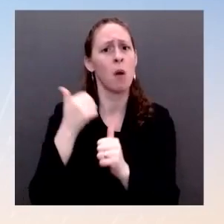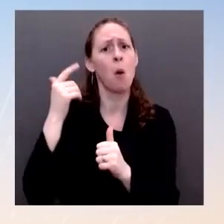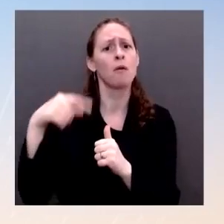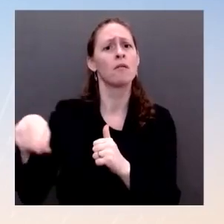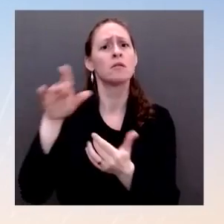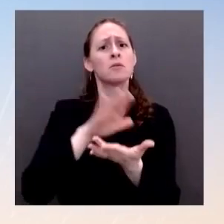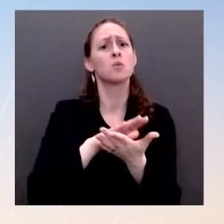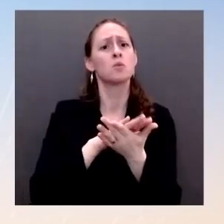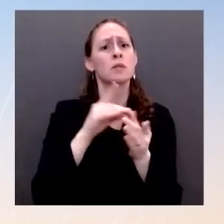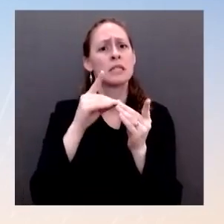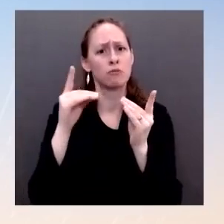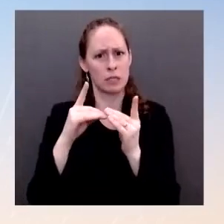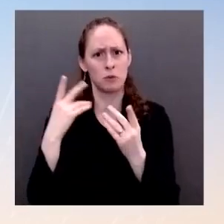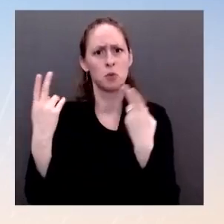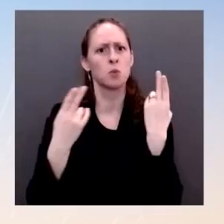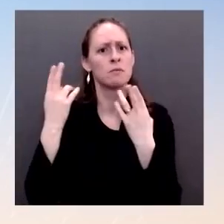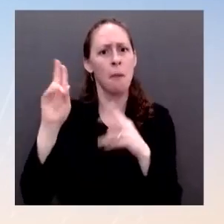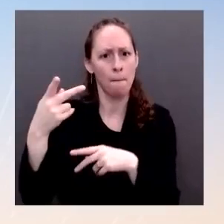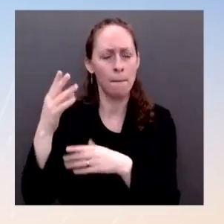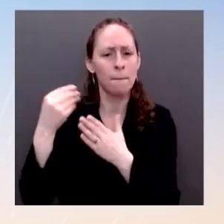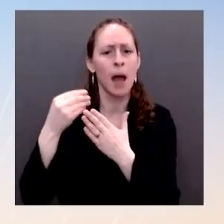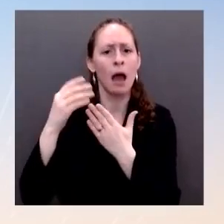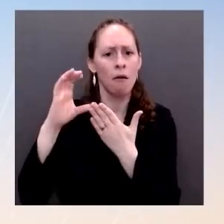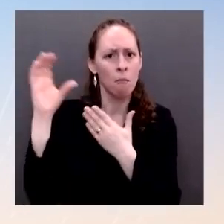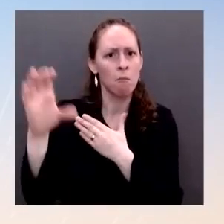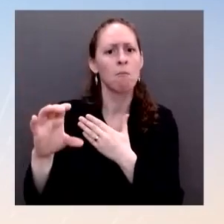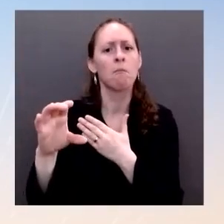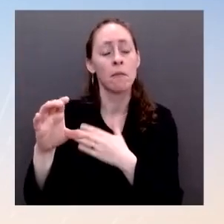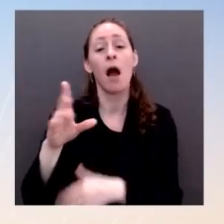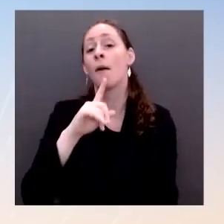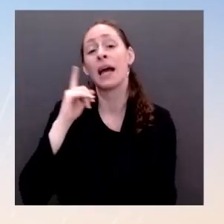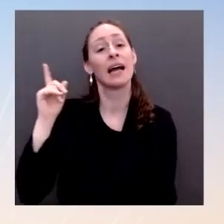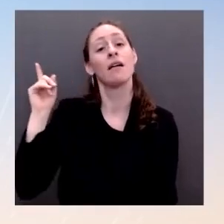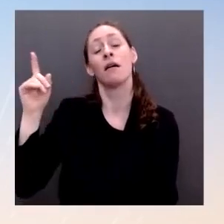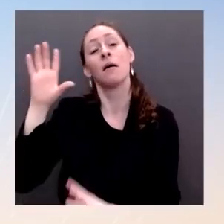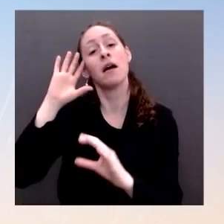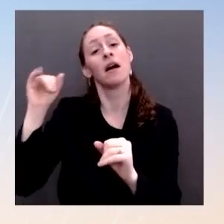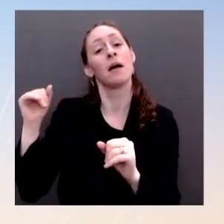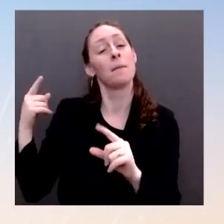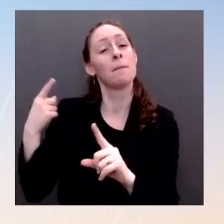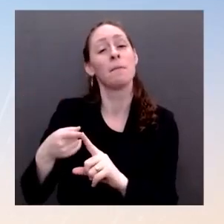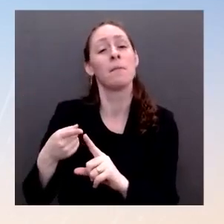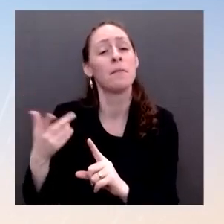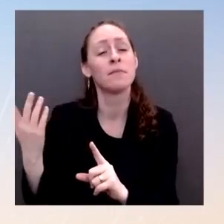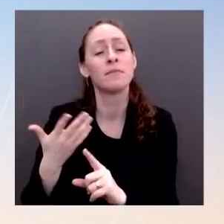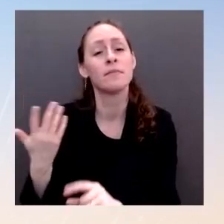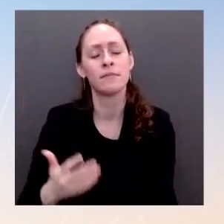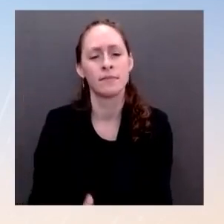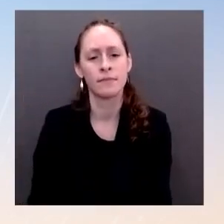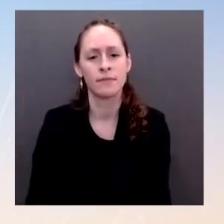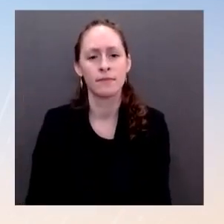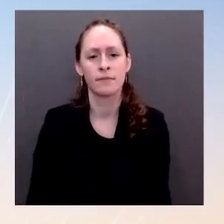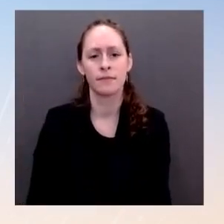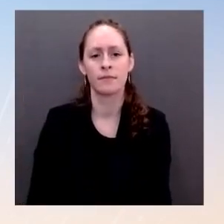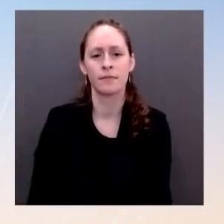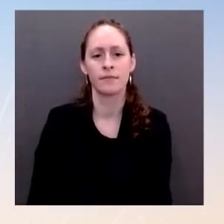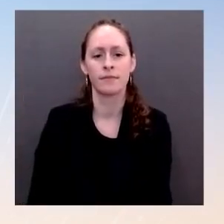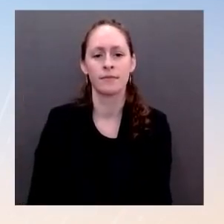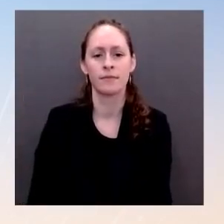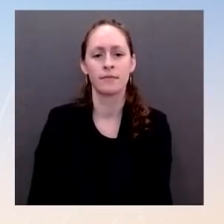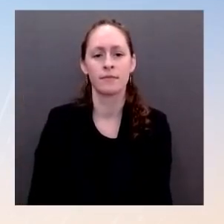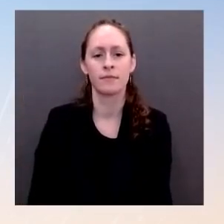president's message he wanted to hammer home when he spoke the other night, and as you said, he's talked about this a little bit, is to spend the money right